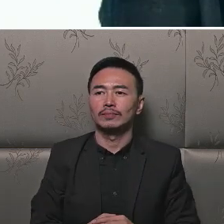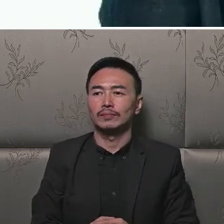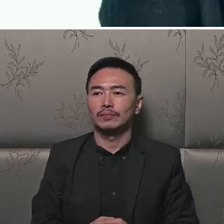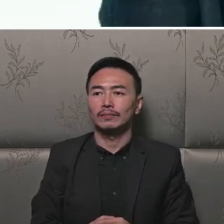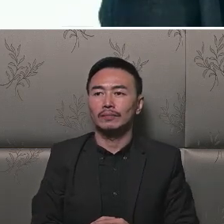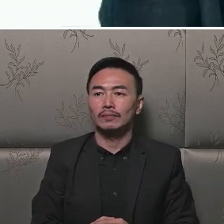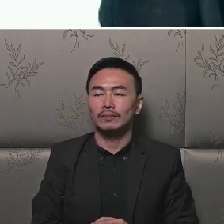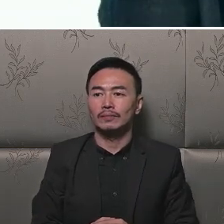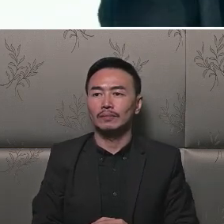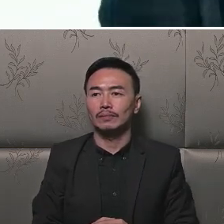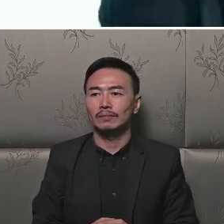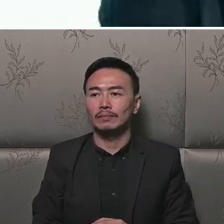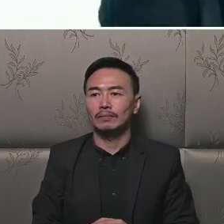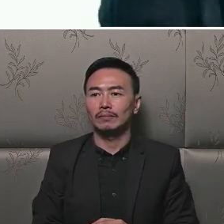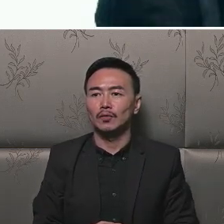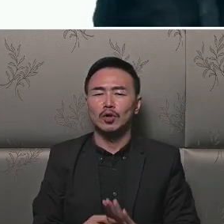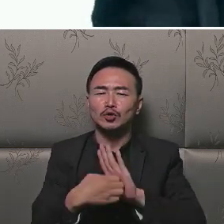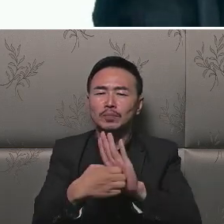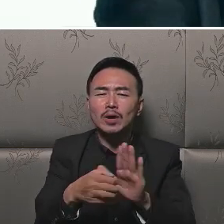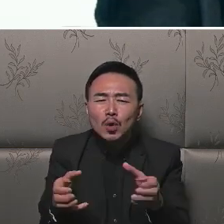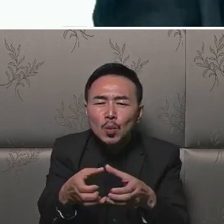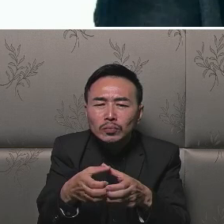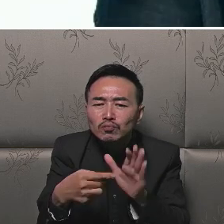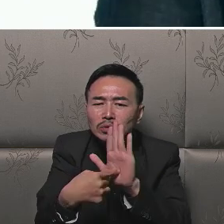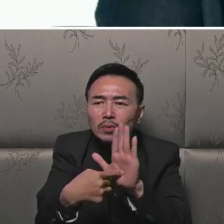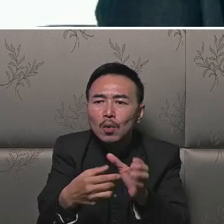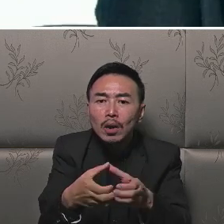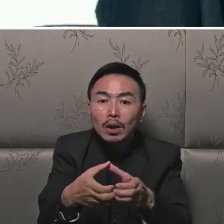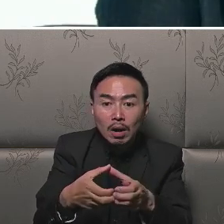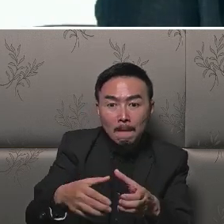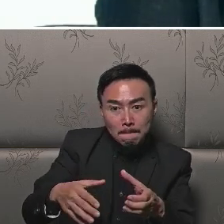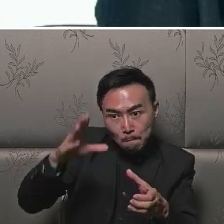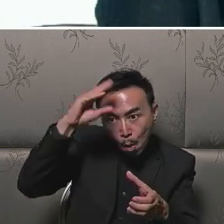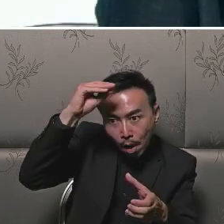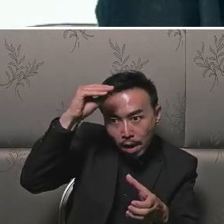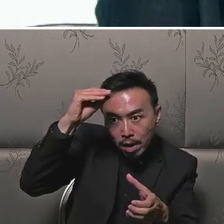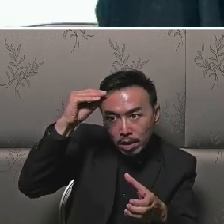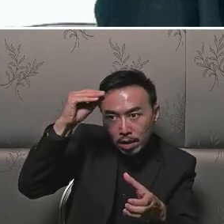the available resources, and so on and so forth. So we need to